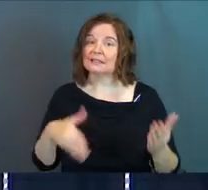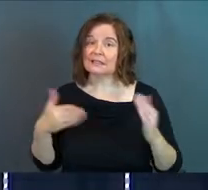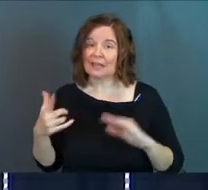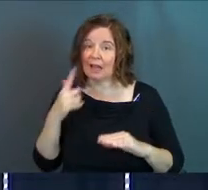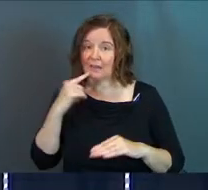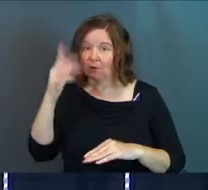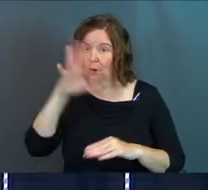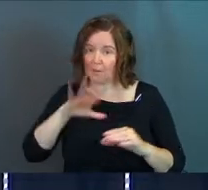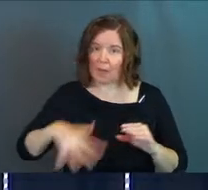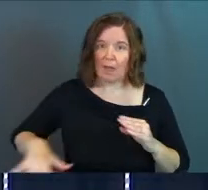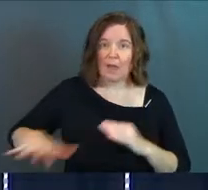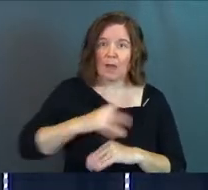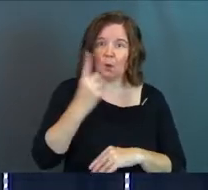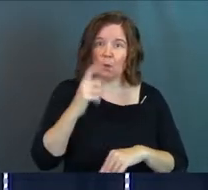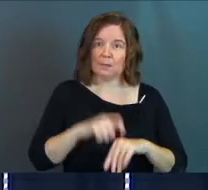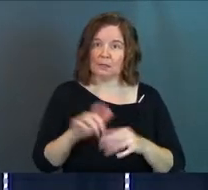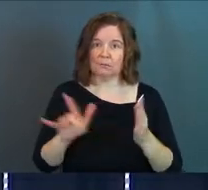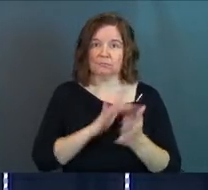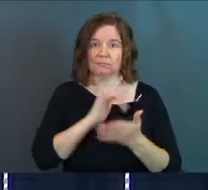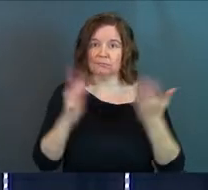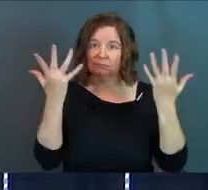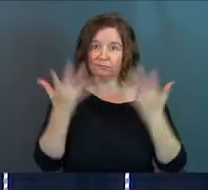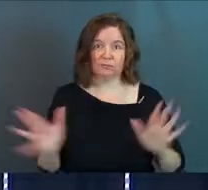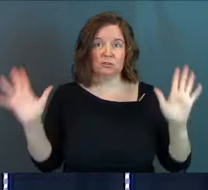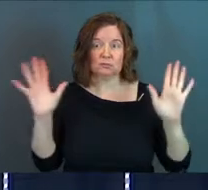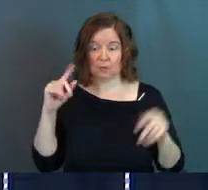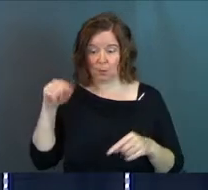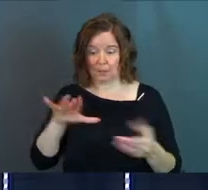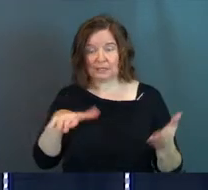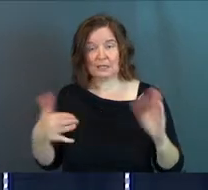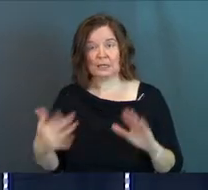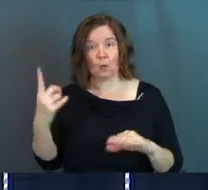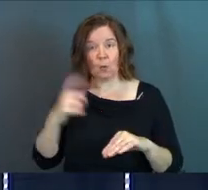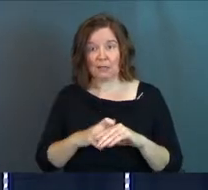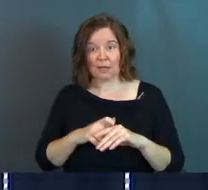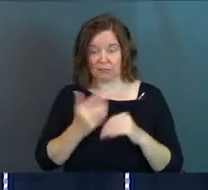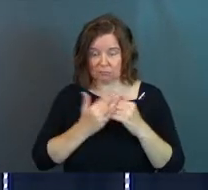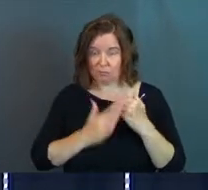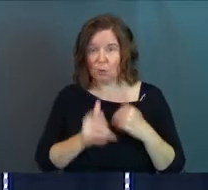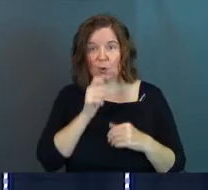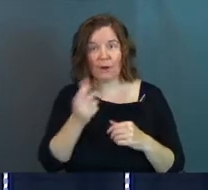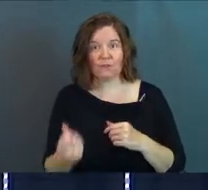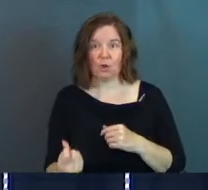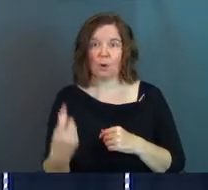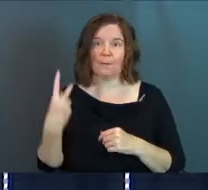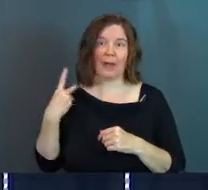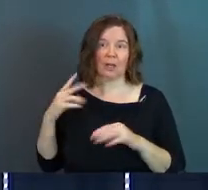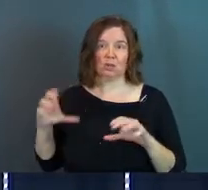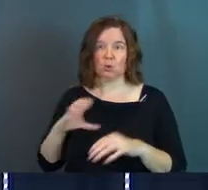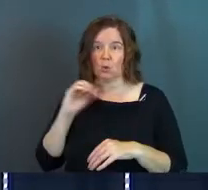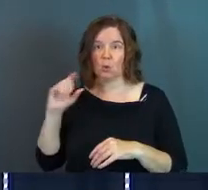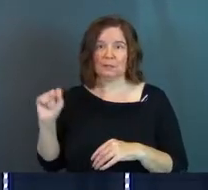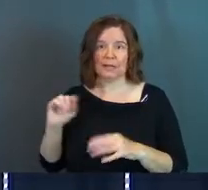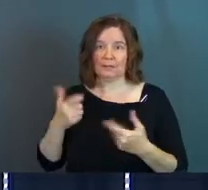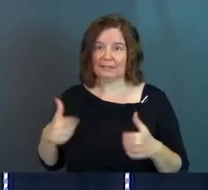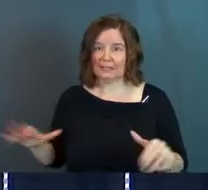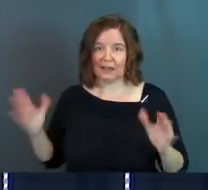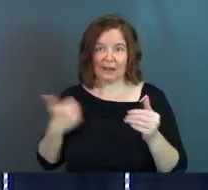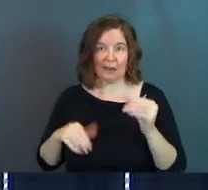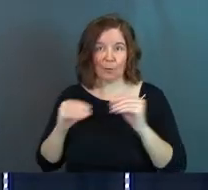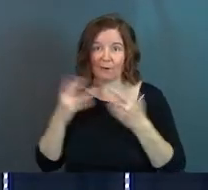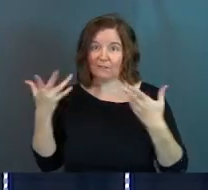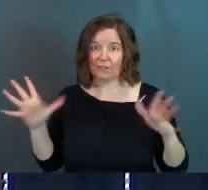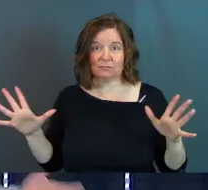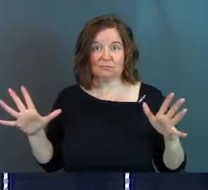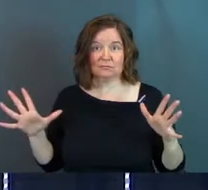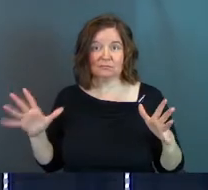for mankind once for all. Amen? And when he died once for all, we don't have to go back and do the Old Testament sacrifices